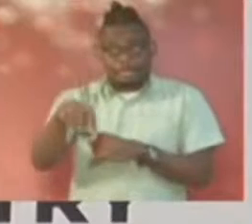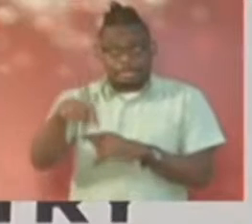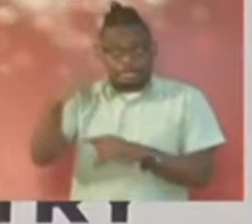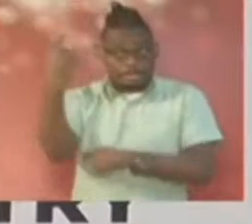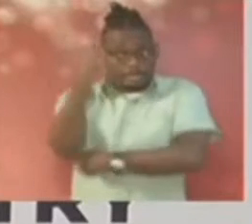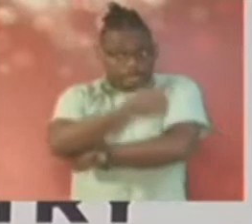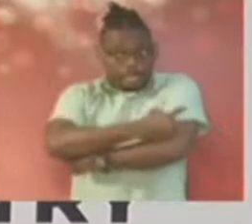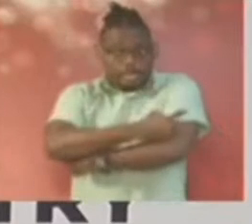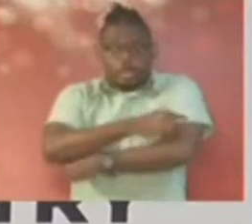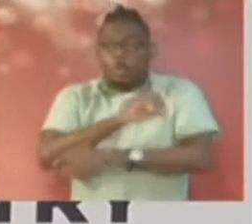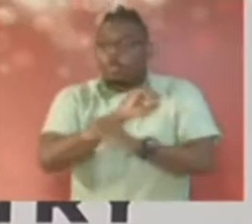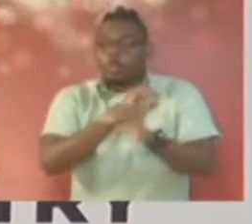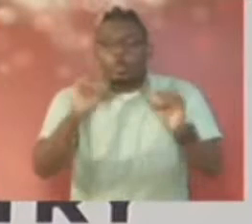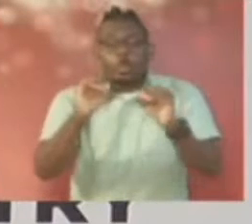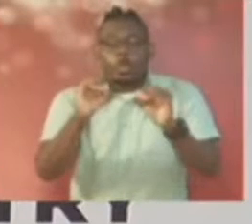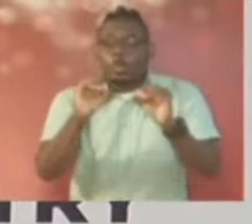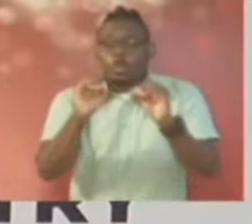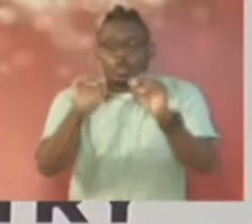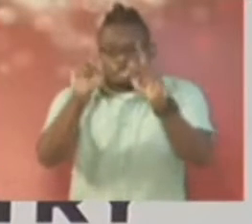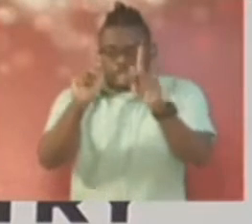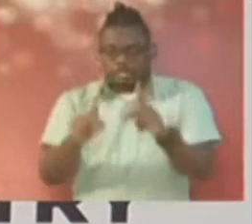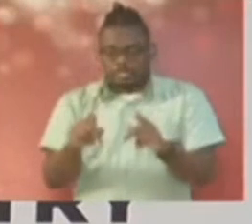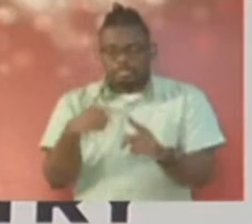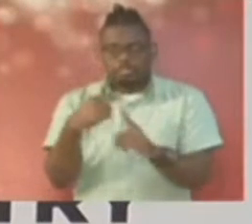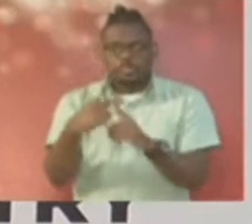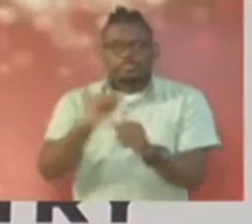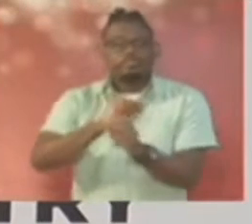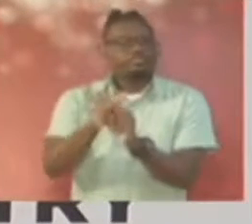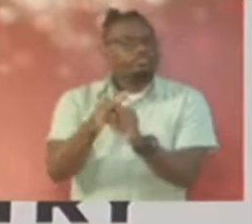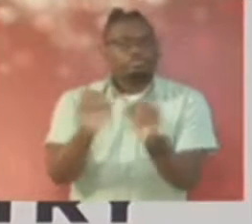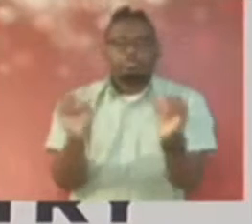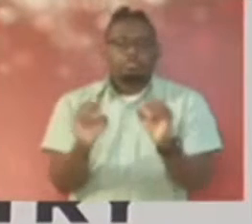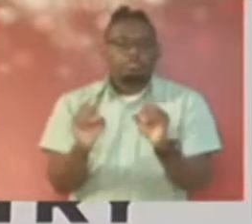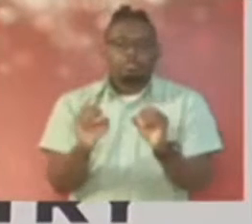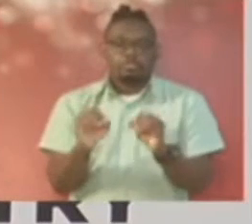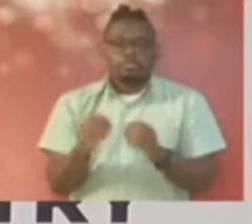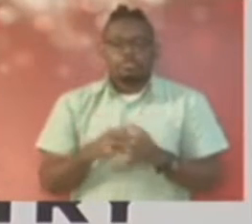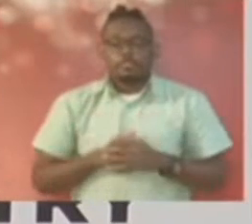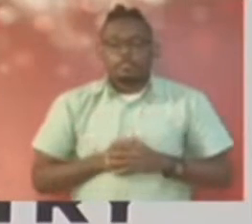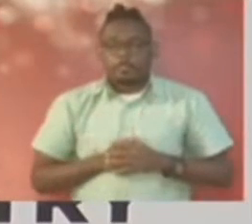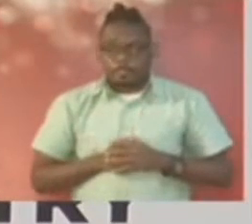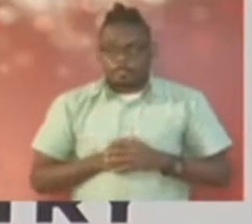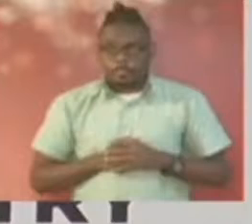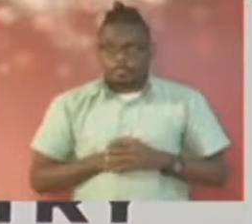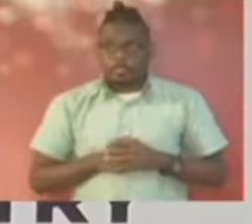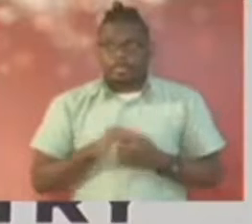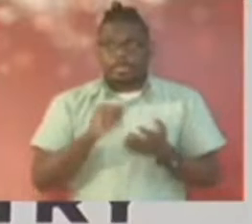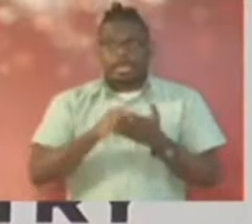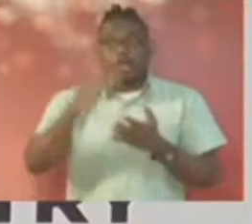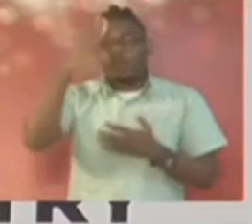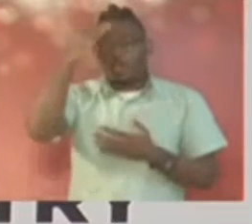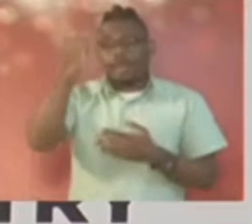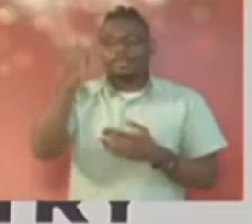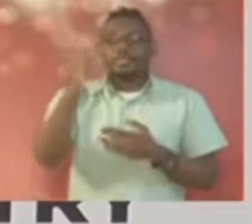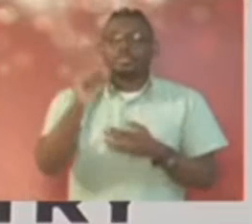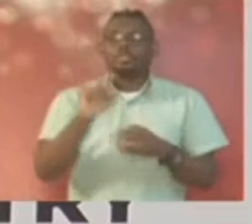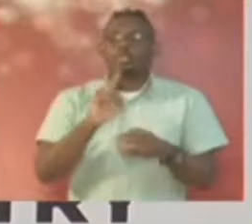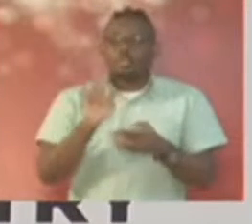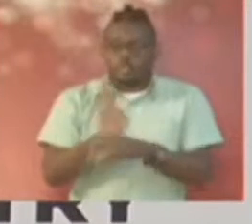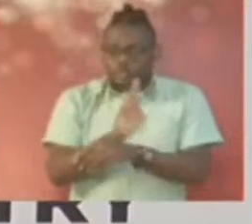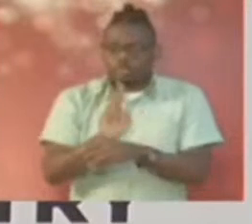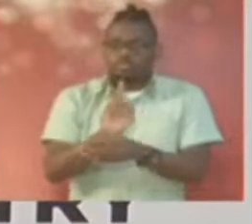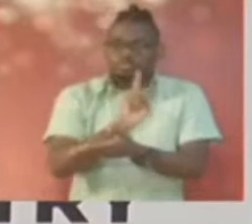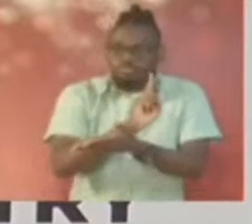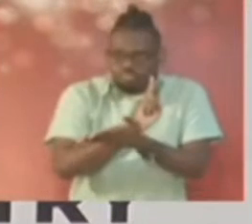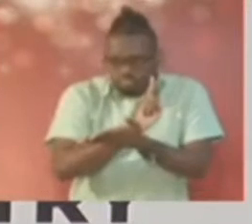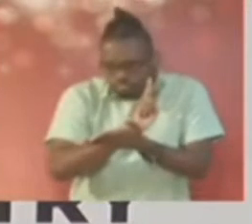use the weekly average as our gauge as to what is happening, and that's why we use an entire week or sometimes even 14 days prior to